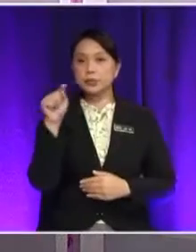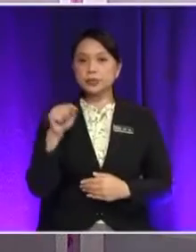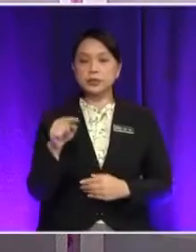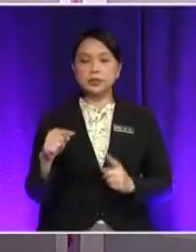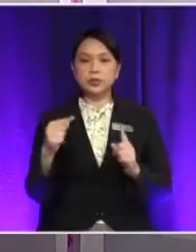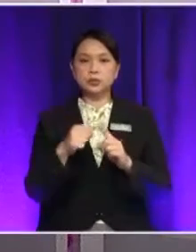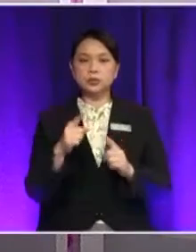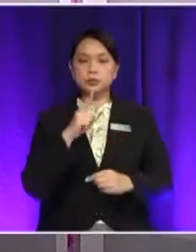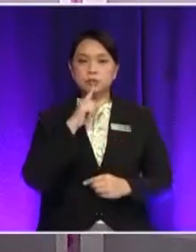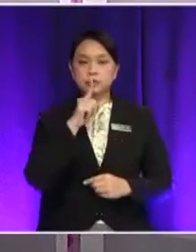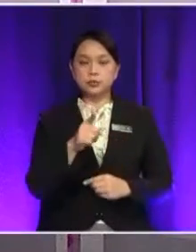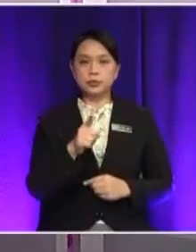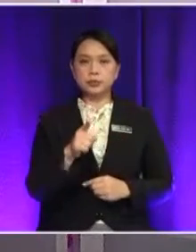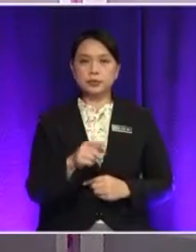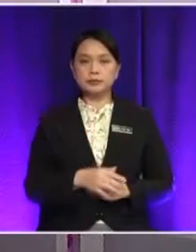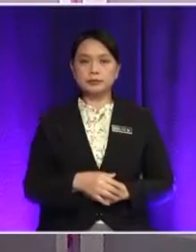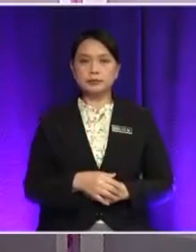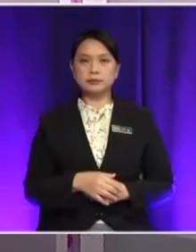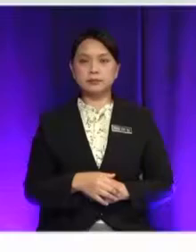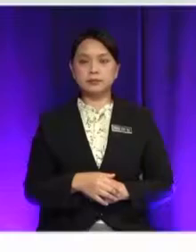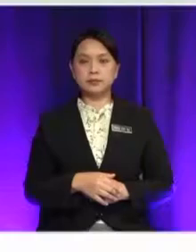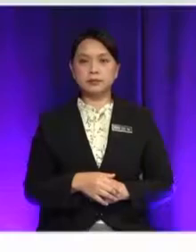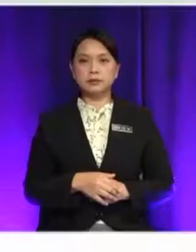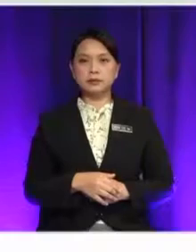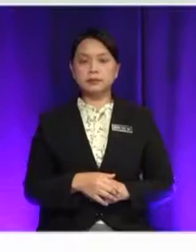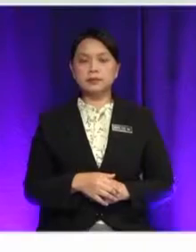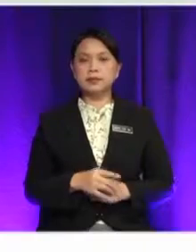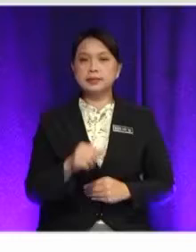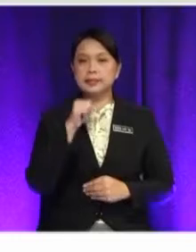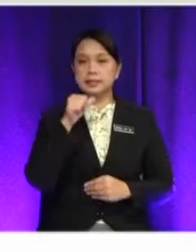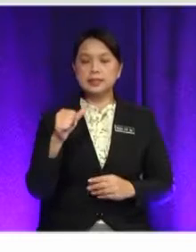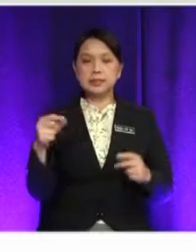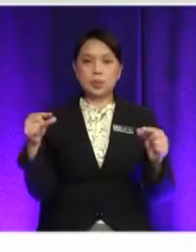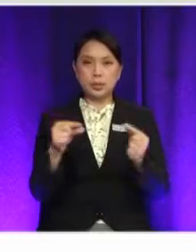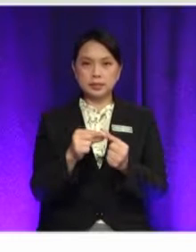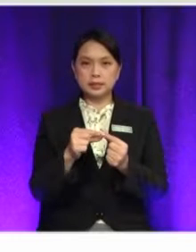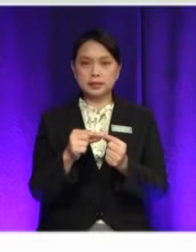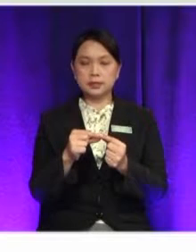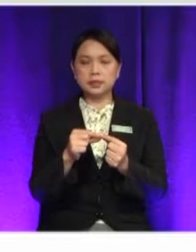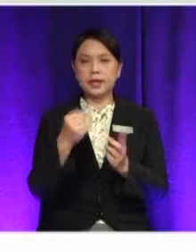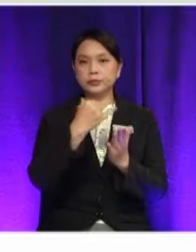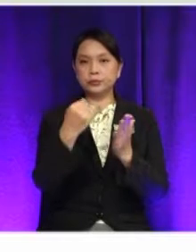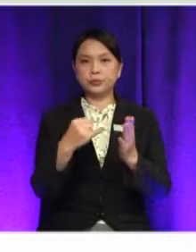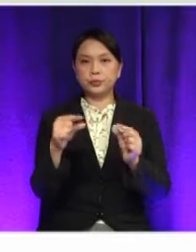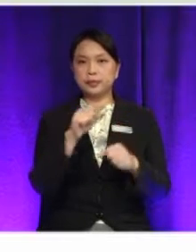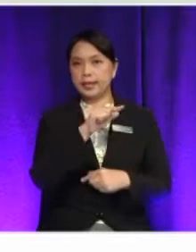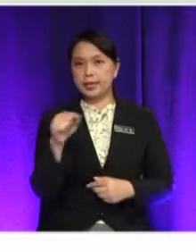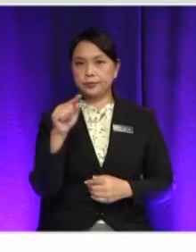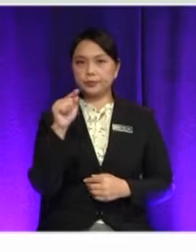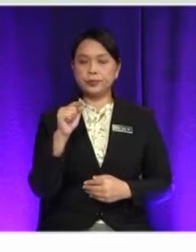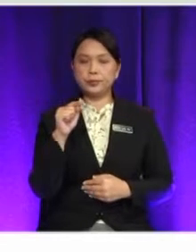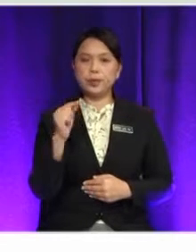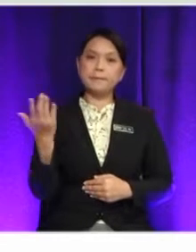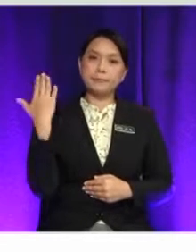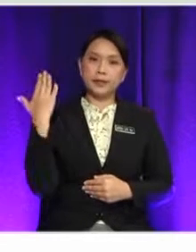my answer is D because of the keyword electricity. Now, when this happens, Shafika, students will never tend to change